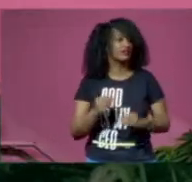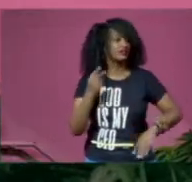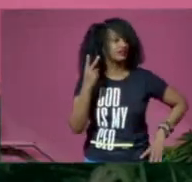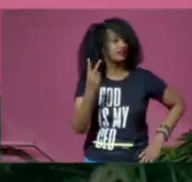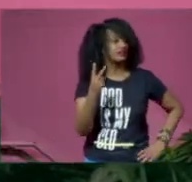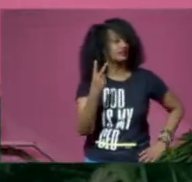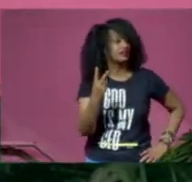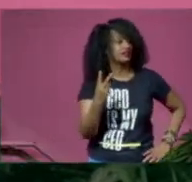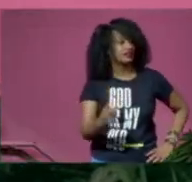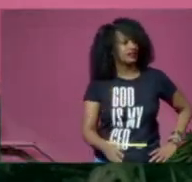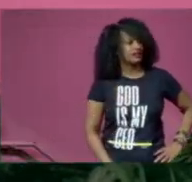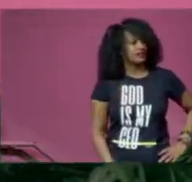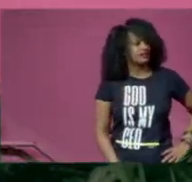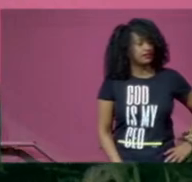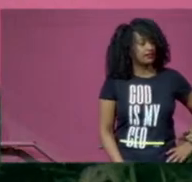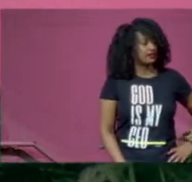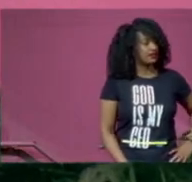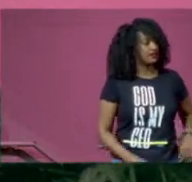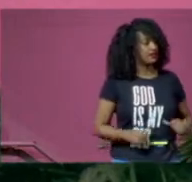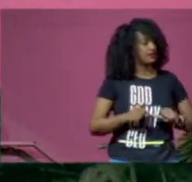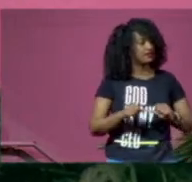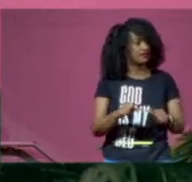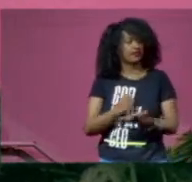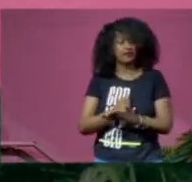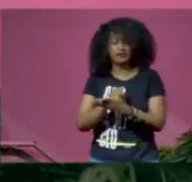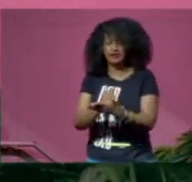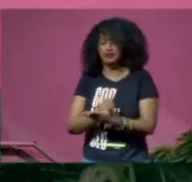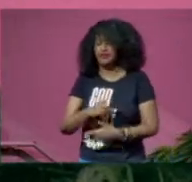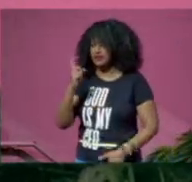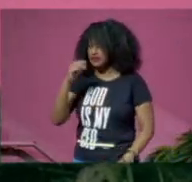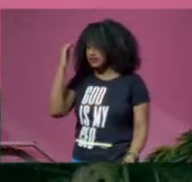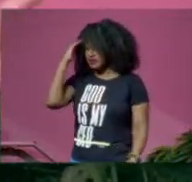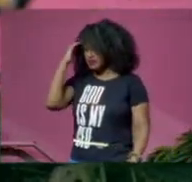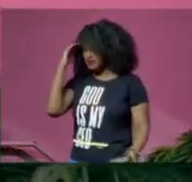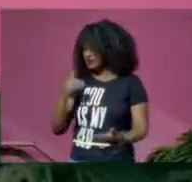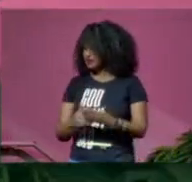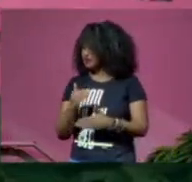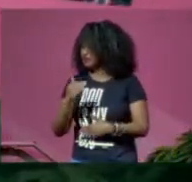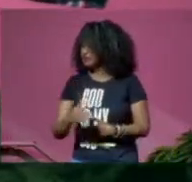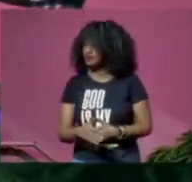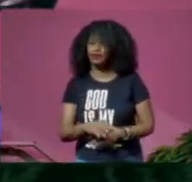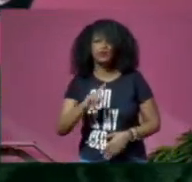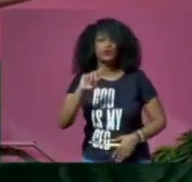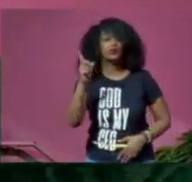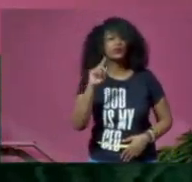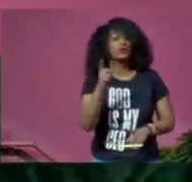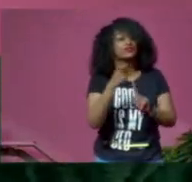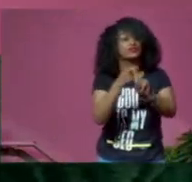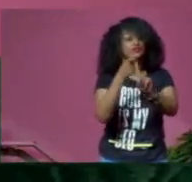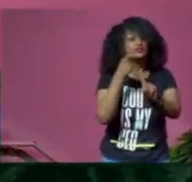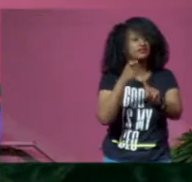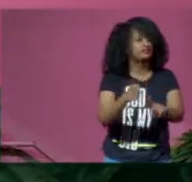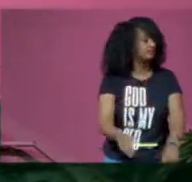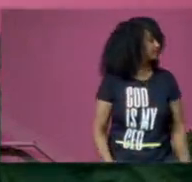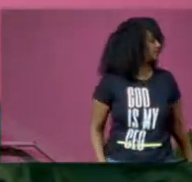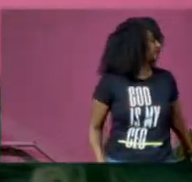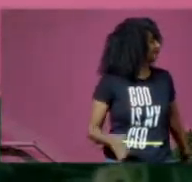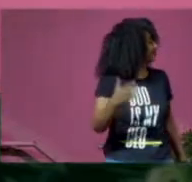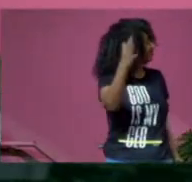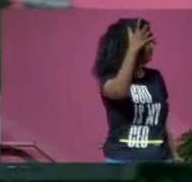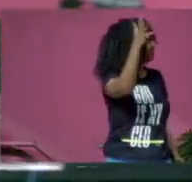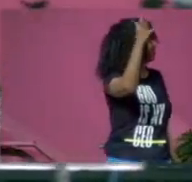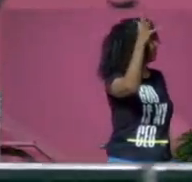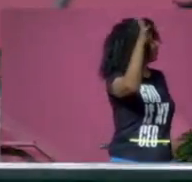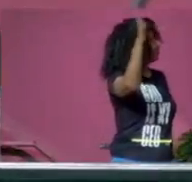I need to know who I am. I'm trying to rush. I'm trying to get out of here. I need to know next where I come from. Yeah,